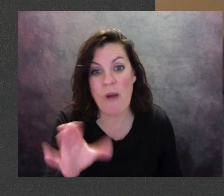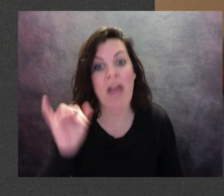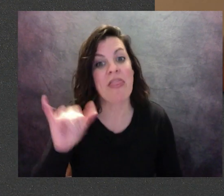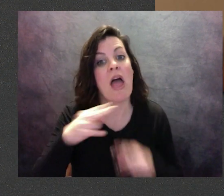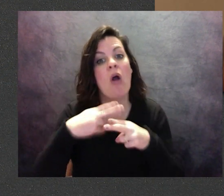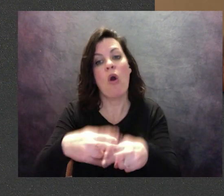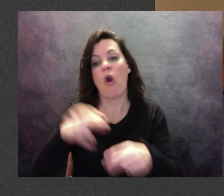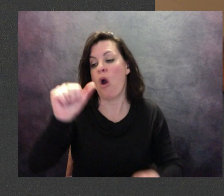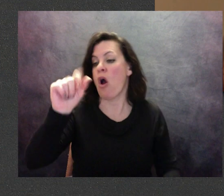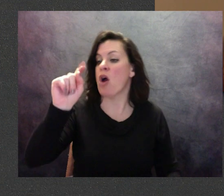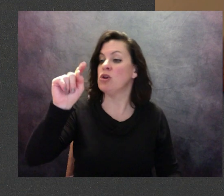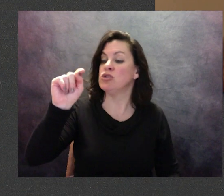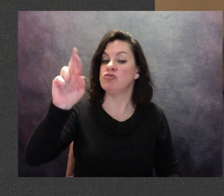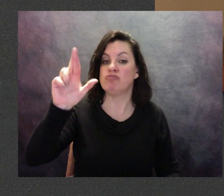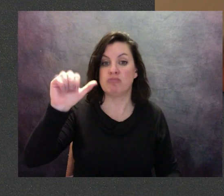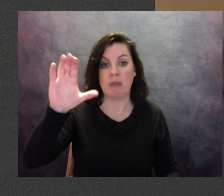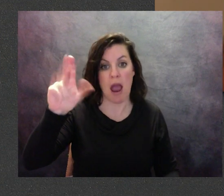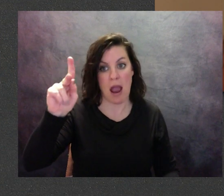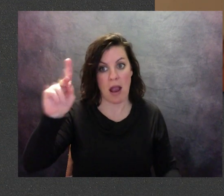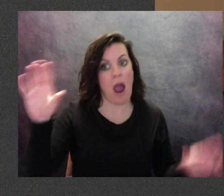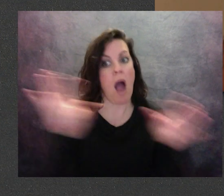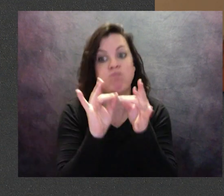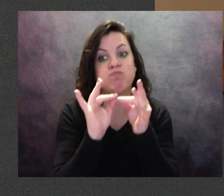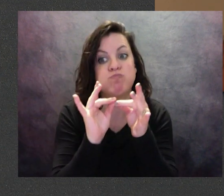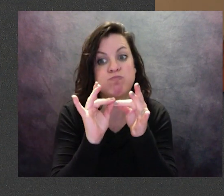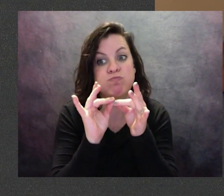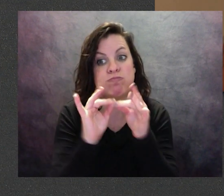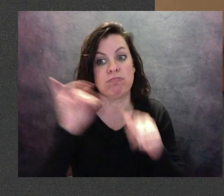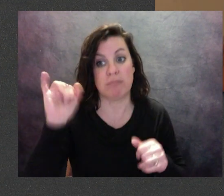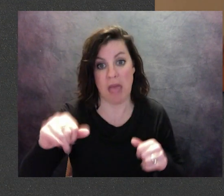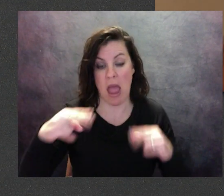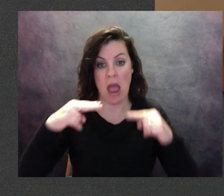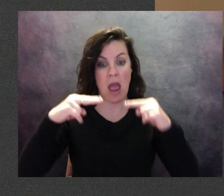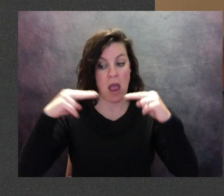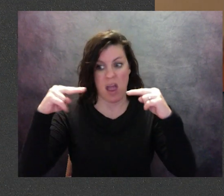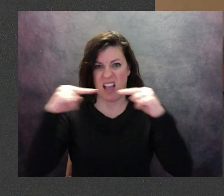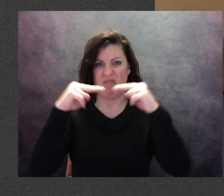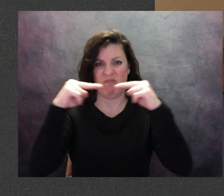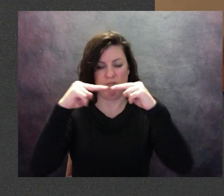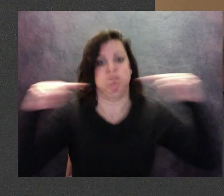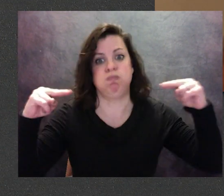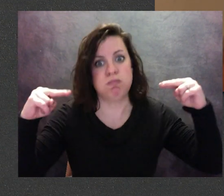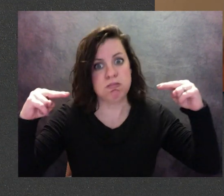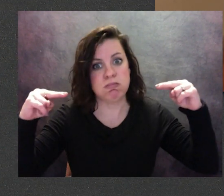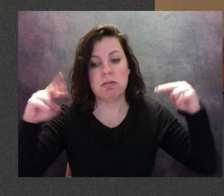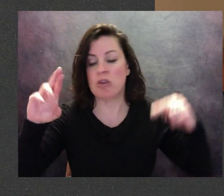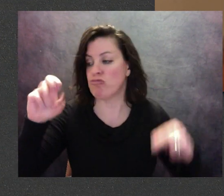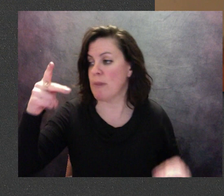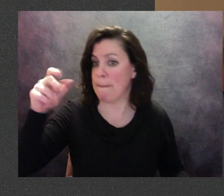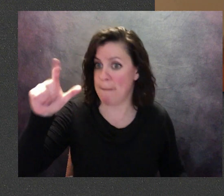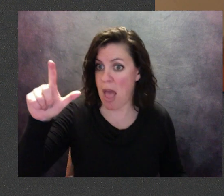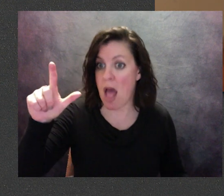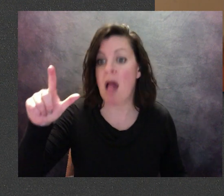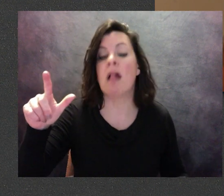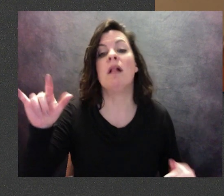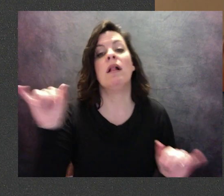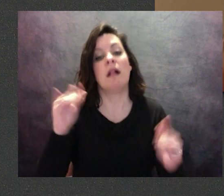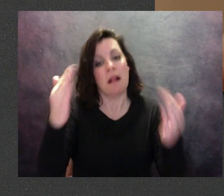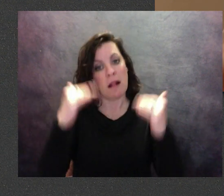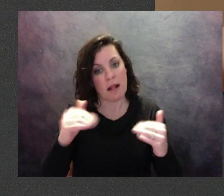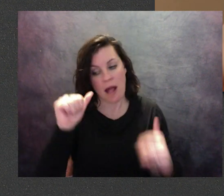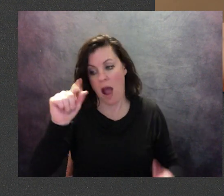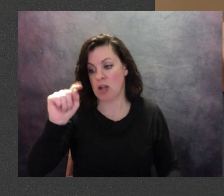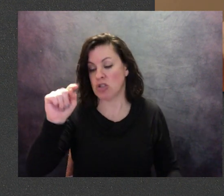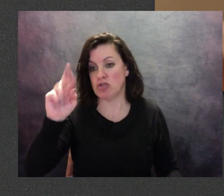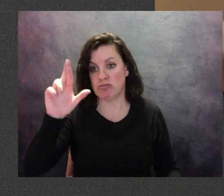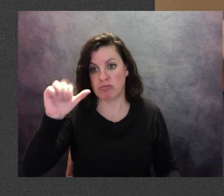They attract. The words are repel and attract. Maybe we